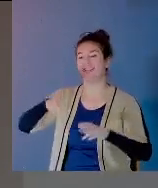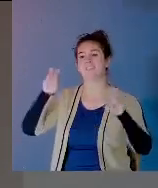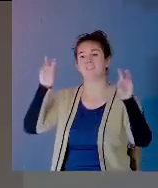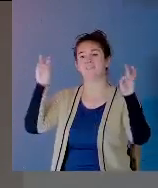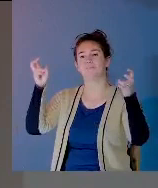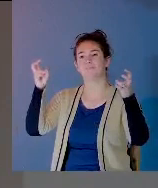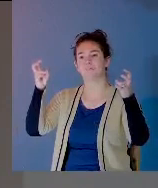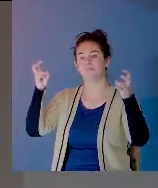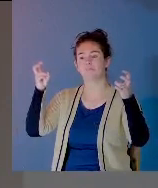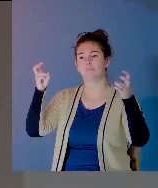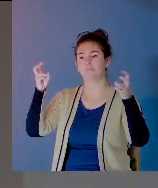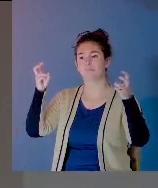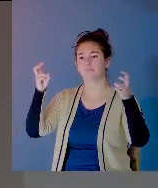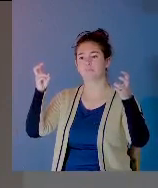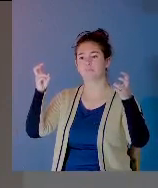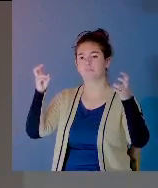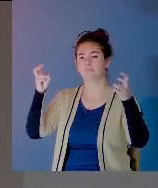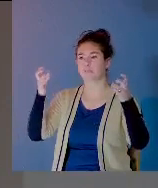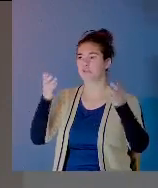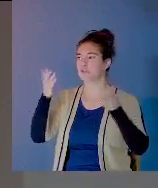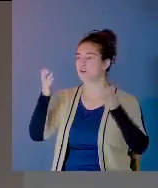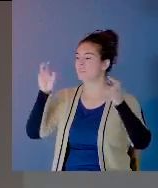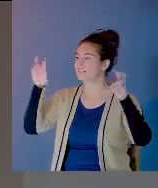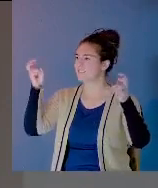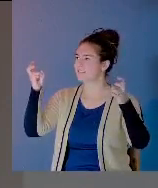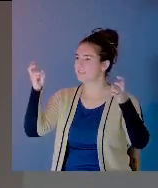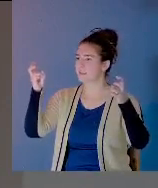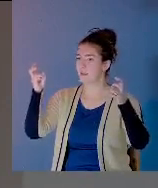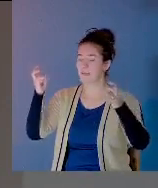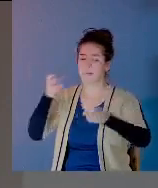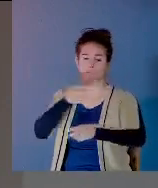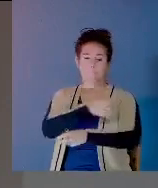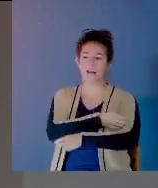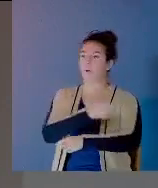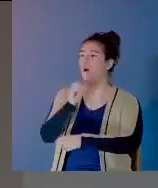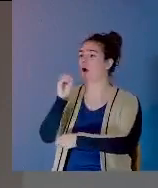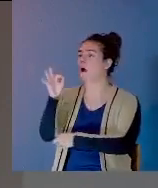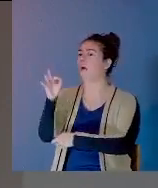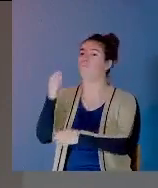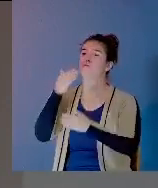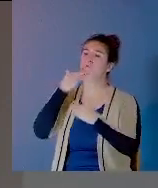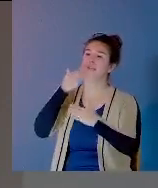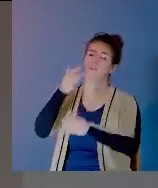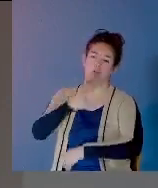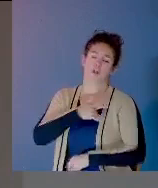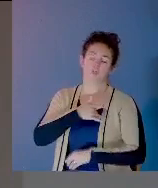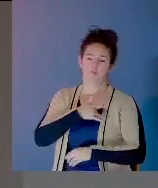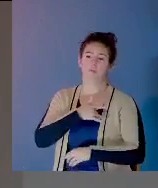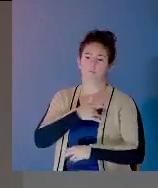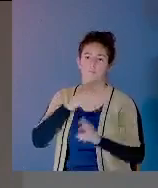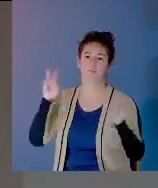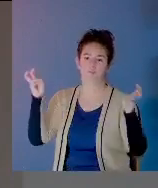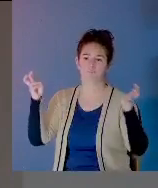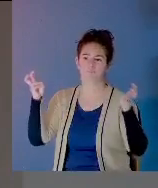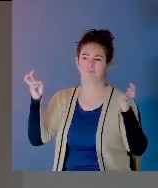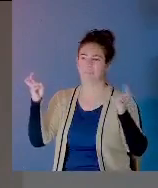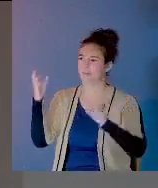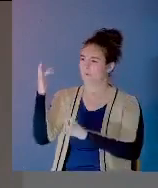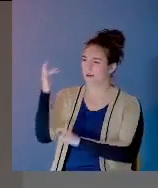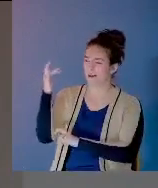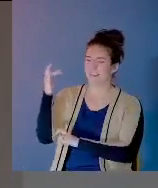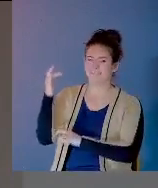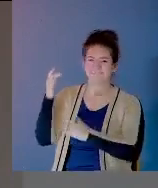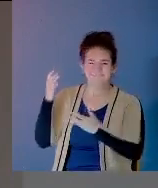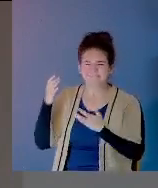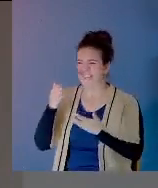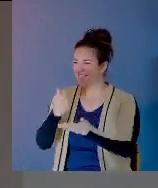of a Grateful Heart. It is so powerful when we're able to just focus on the Lord with a grateful heart, because it gets our eyes off ourselves. And